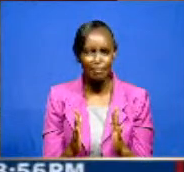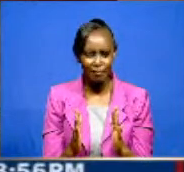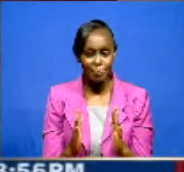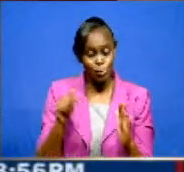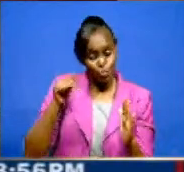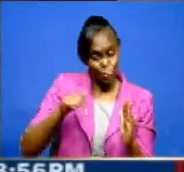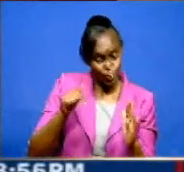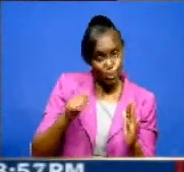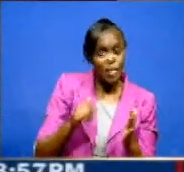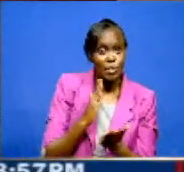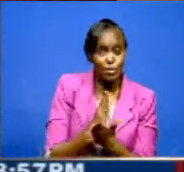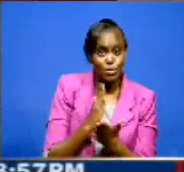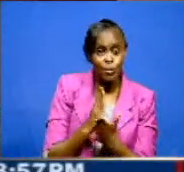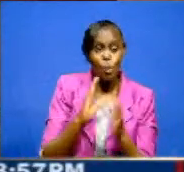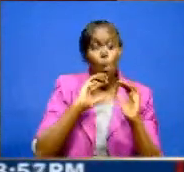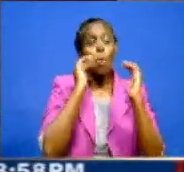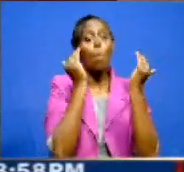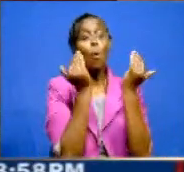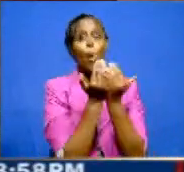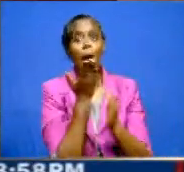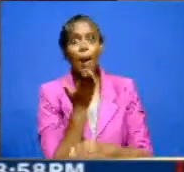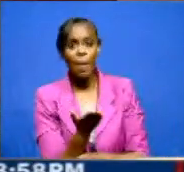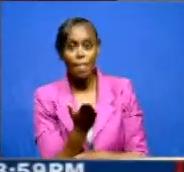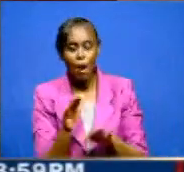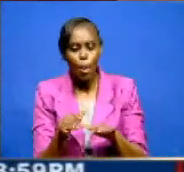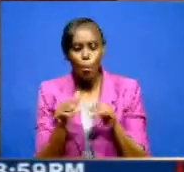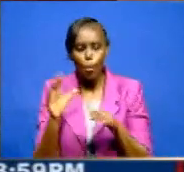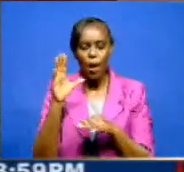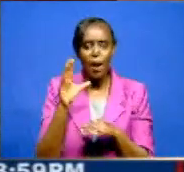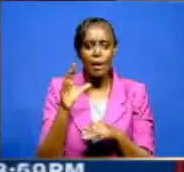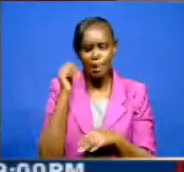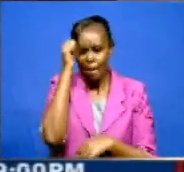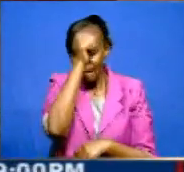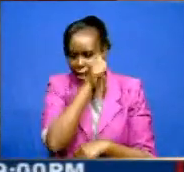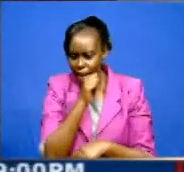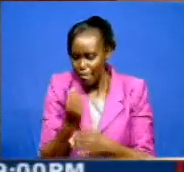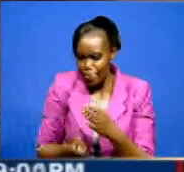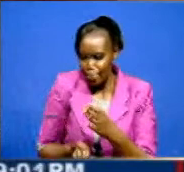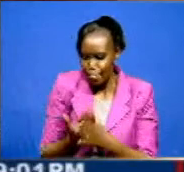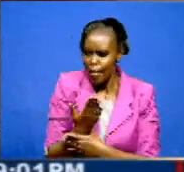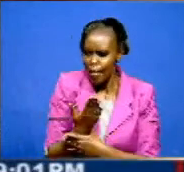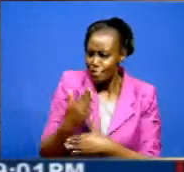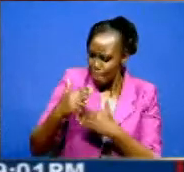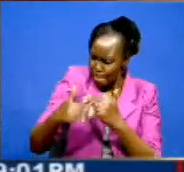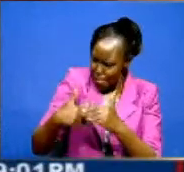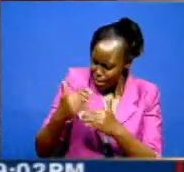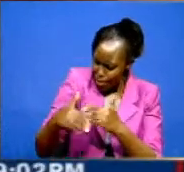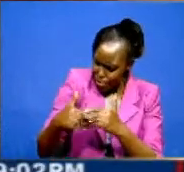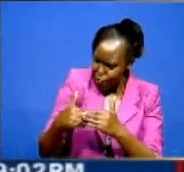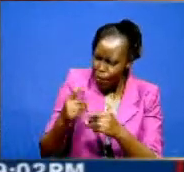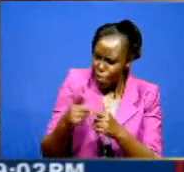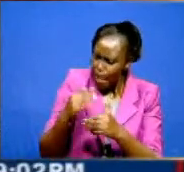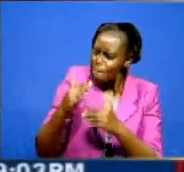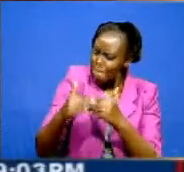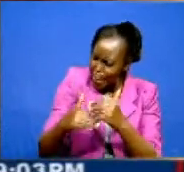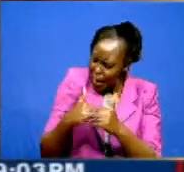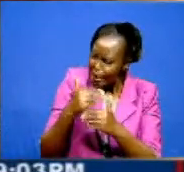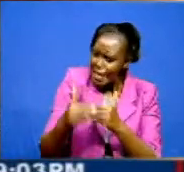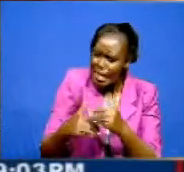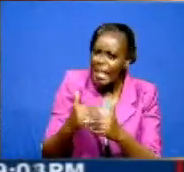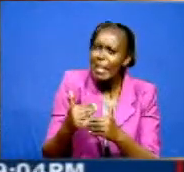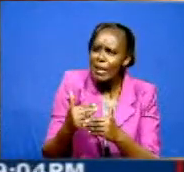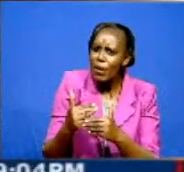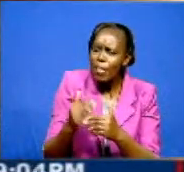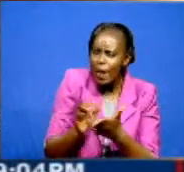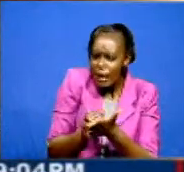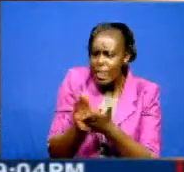today. The whole world waits for Africa to produce raw material and send raw material to